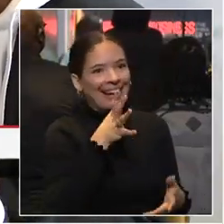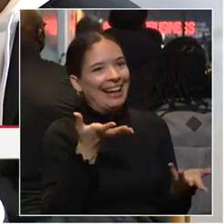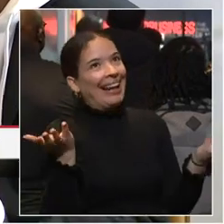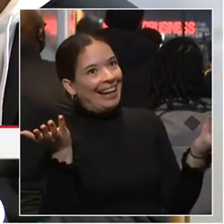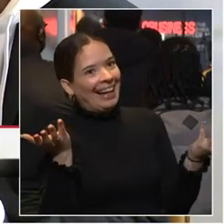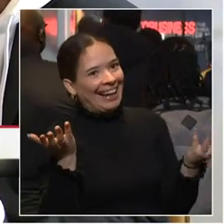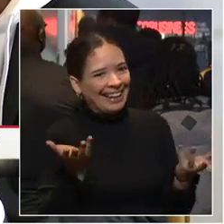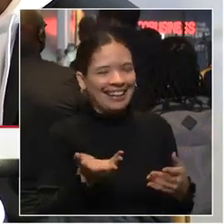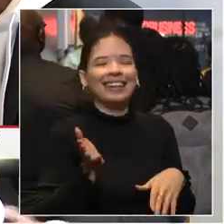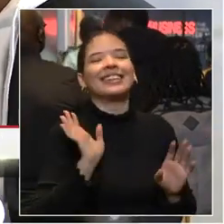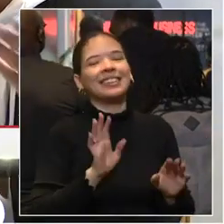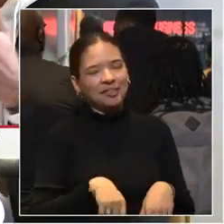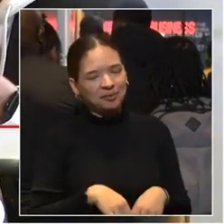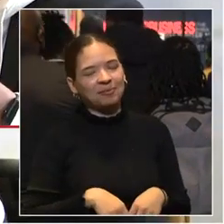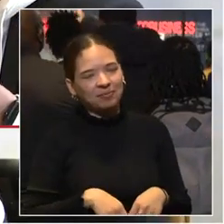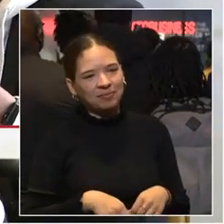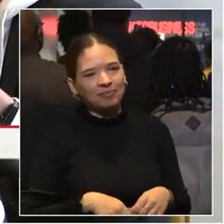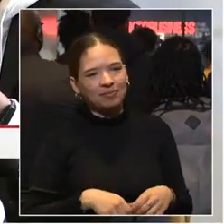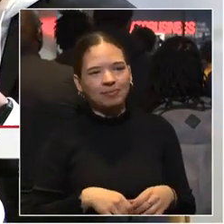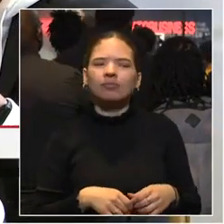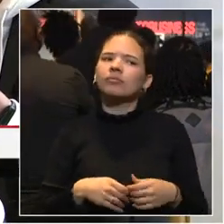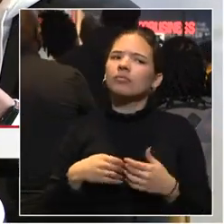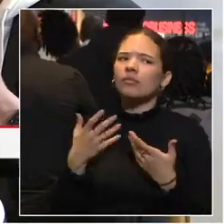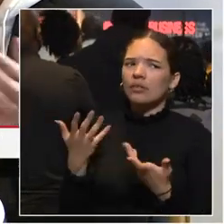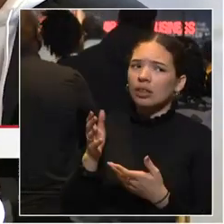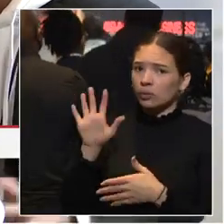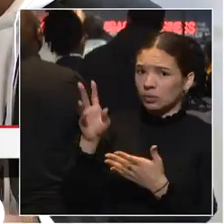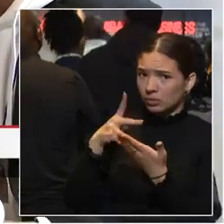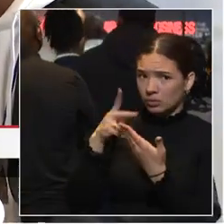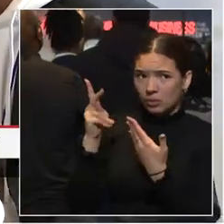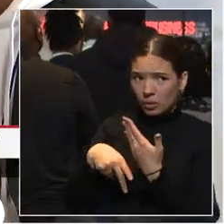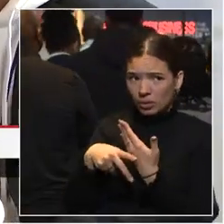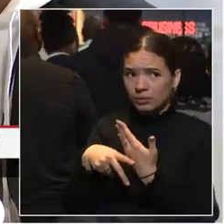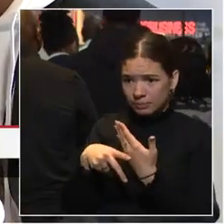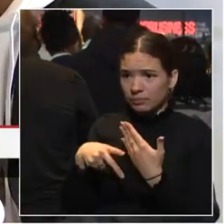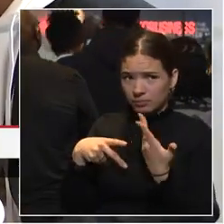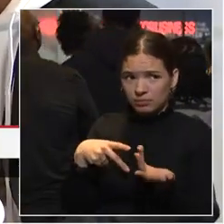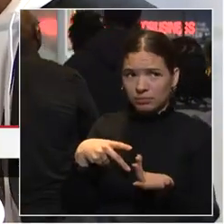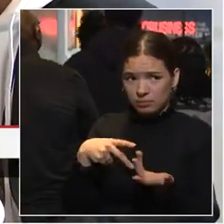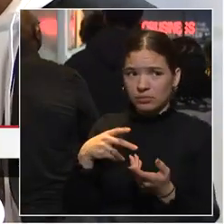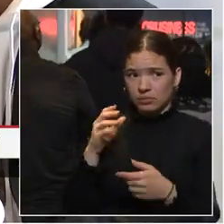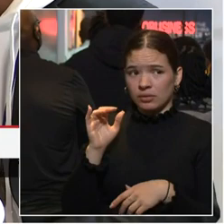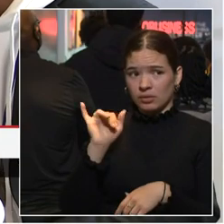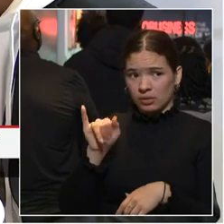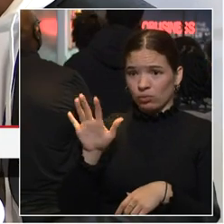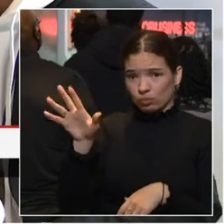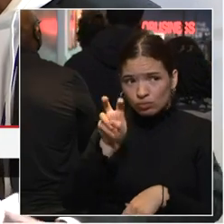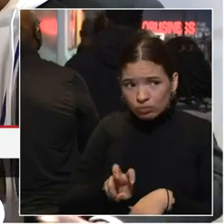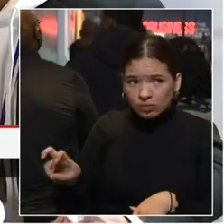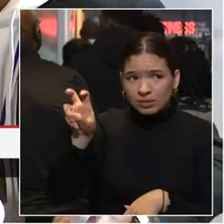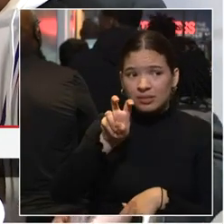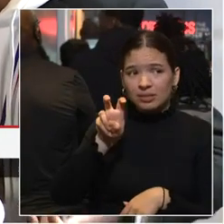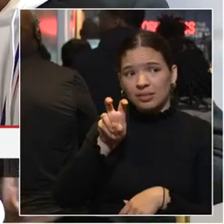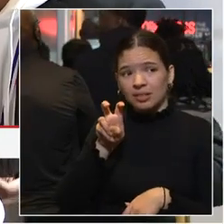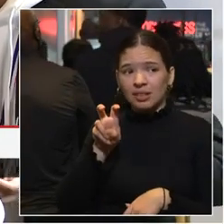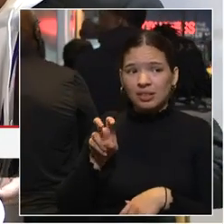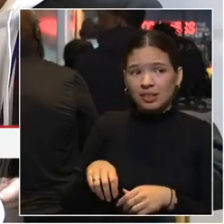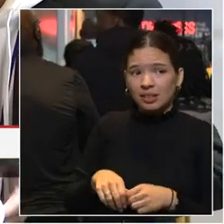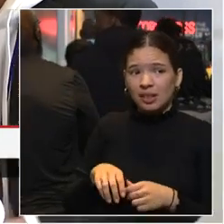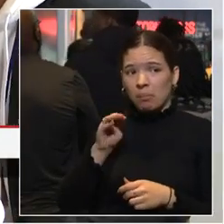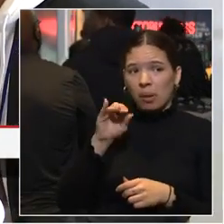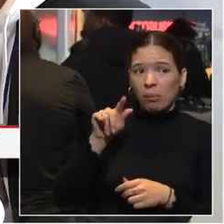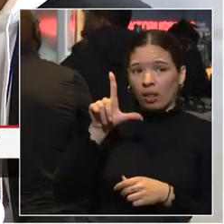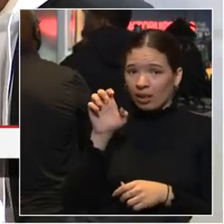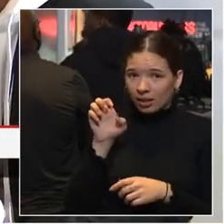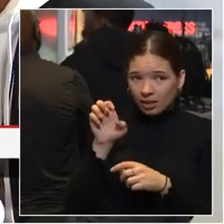So how did your SYP experience and your Tourmobile experience kind of lead you all